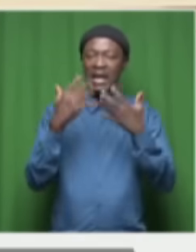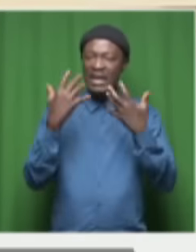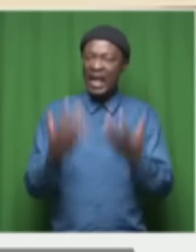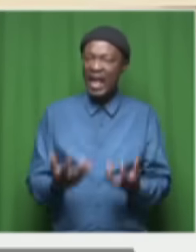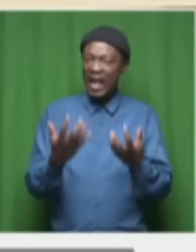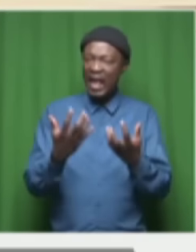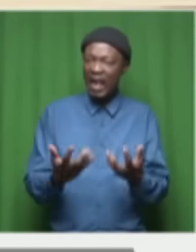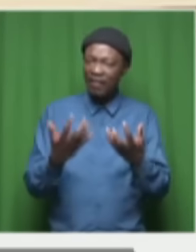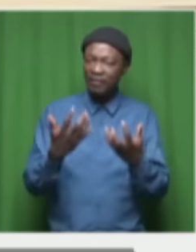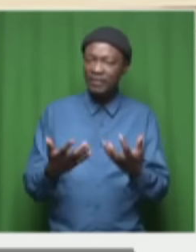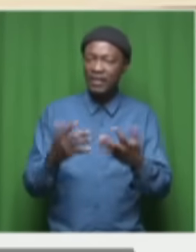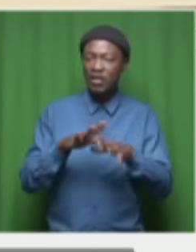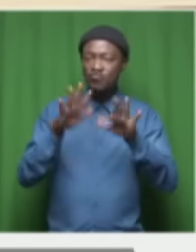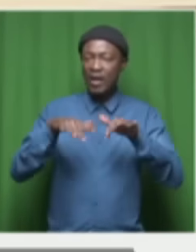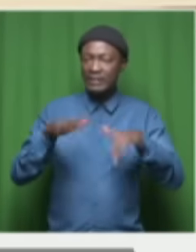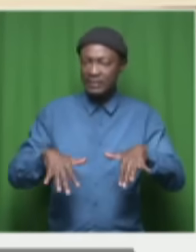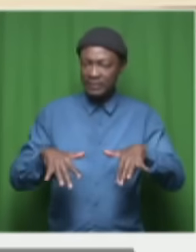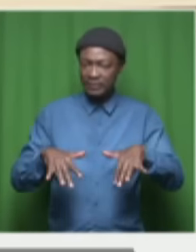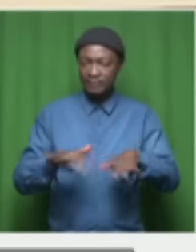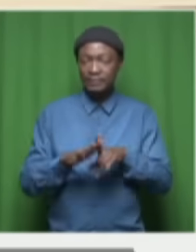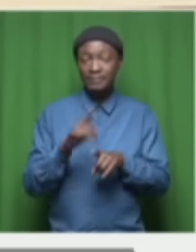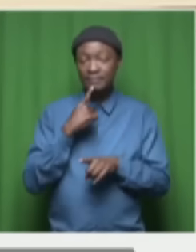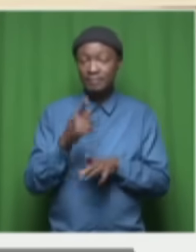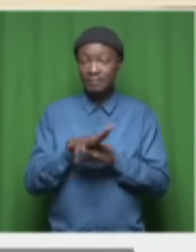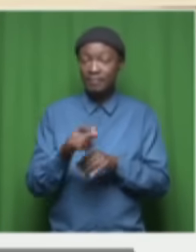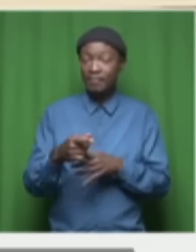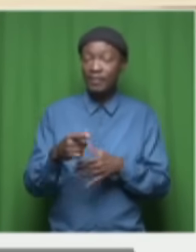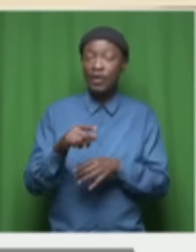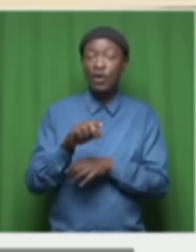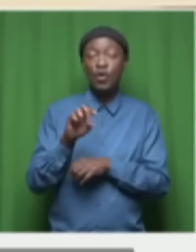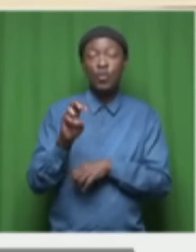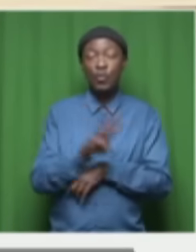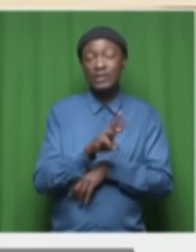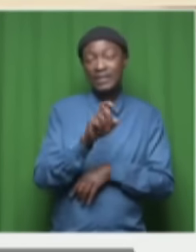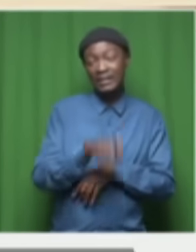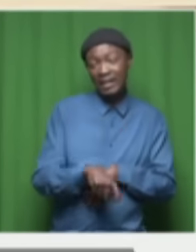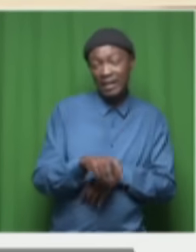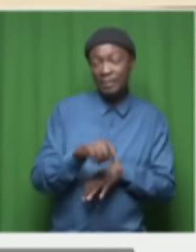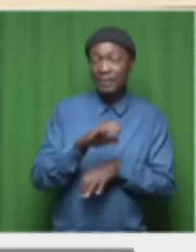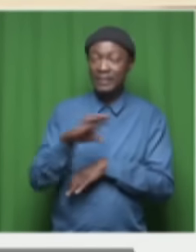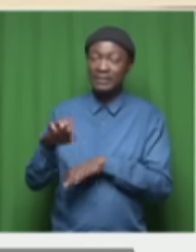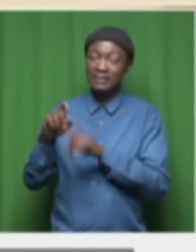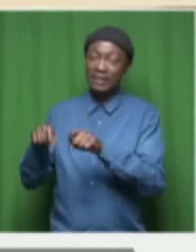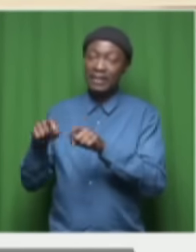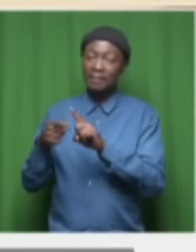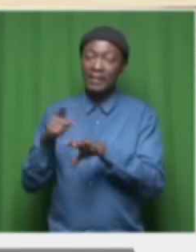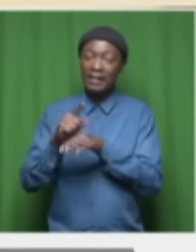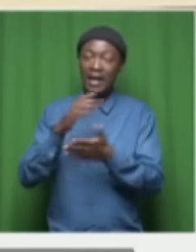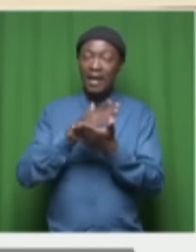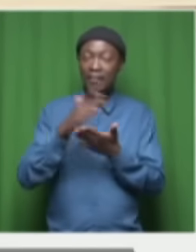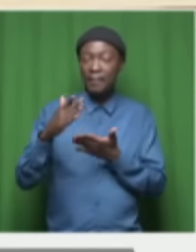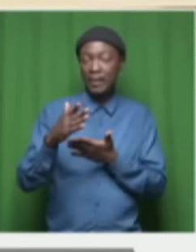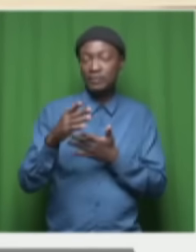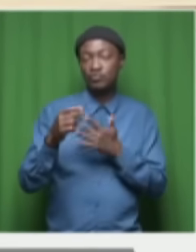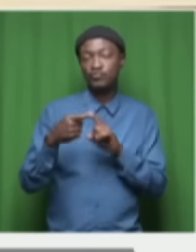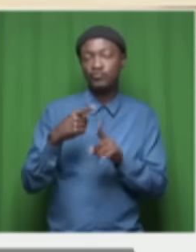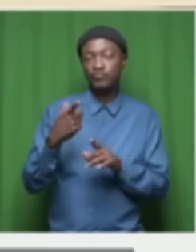Of course, as you have indicated, Western Cape, Eastern Cape, in other part of the